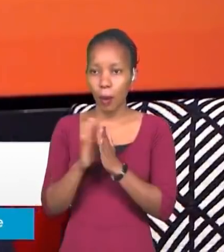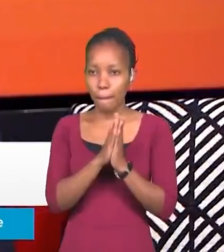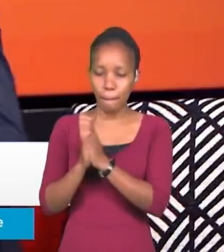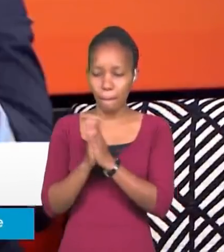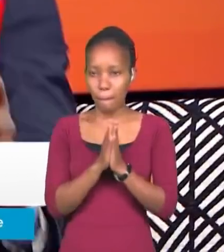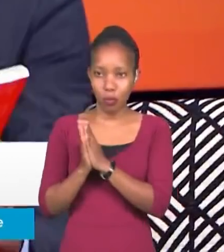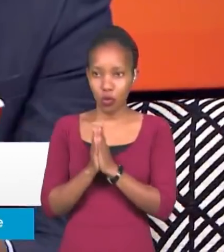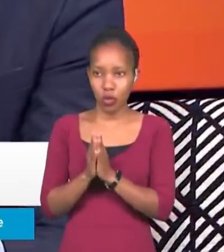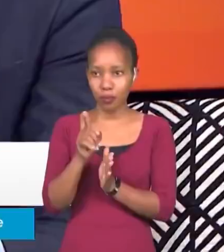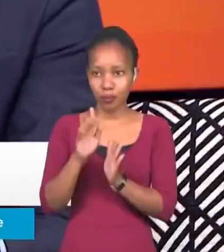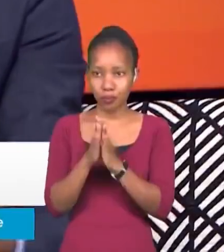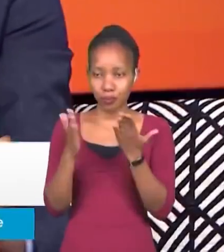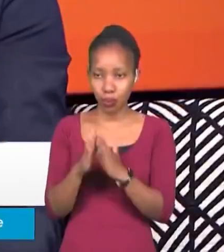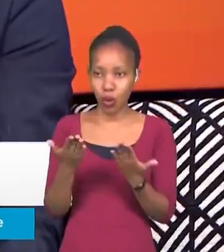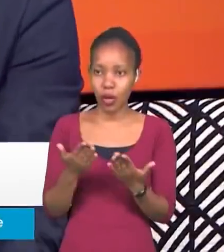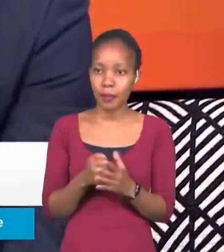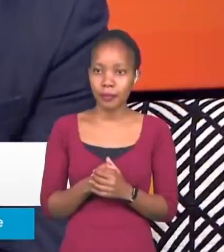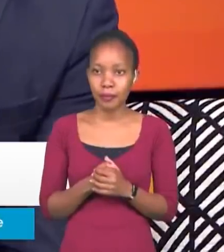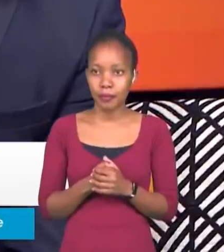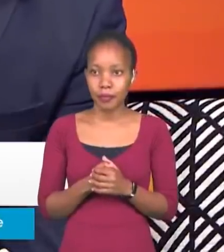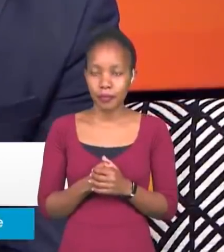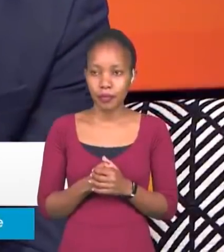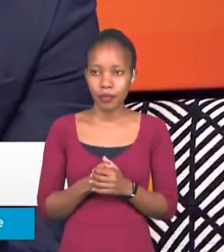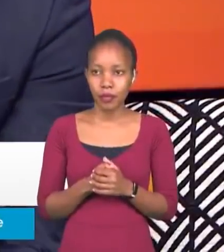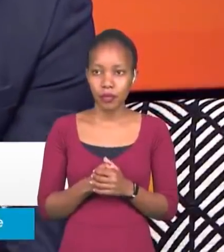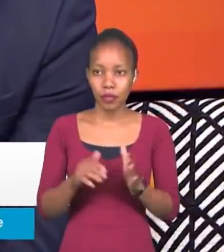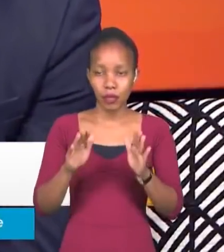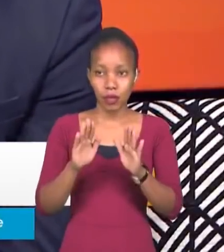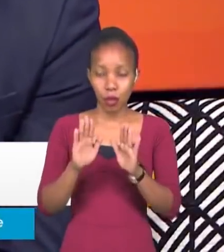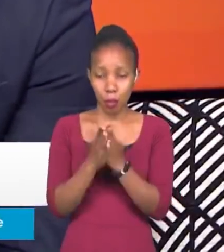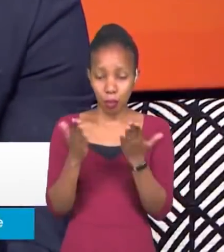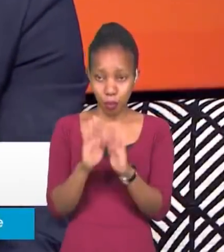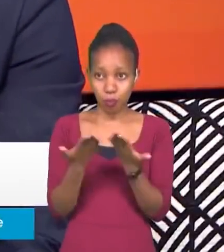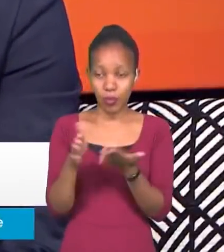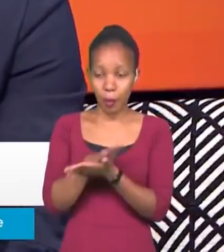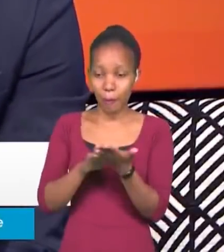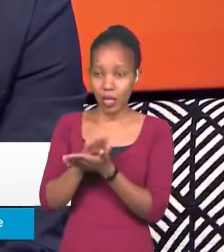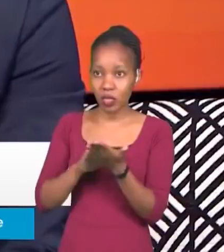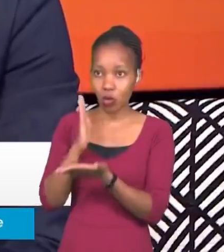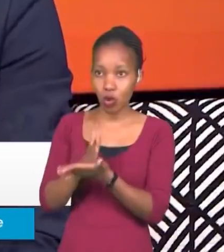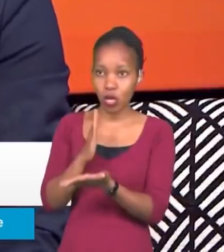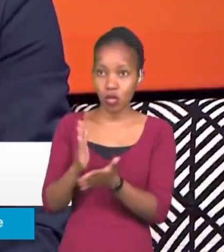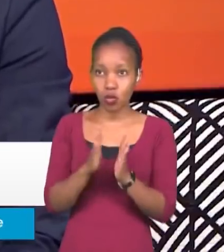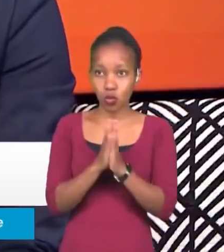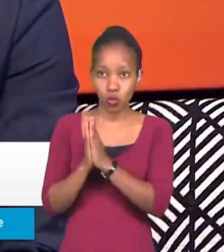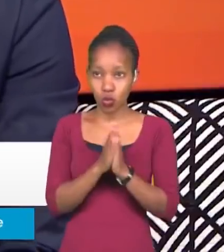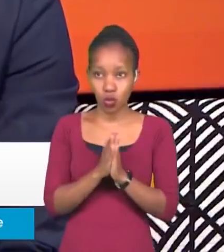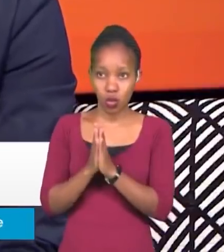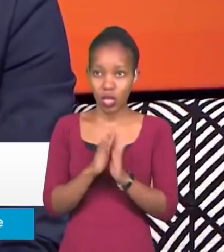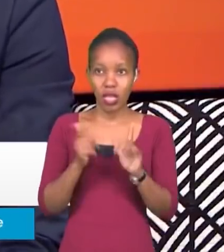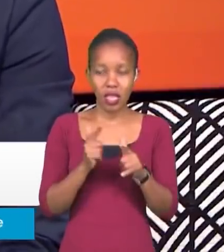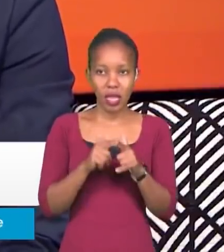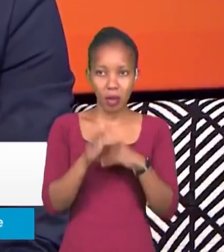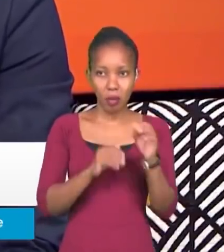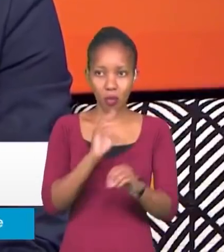now, look at this. Mm-hmm. For example, any book titled Based on a True Story. Yes. And then there's a movie also titled Based on a True Story.